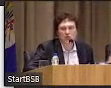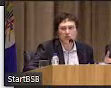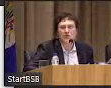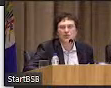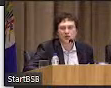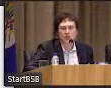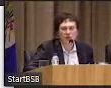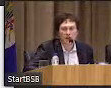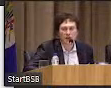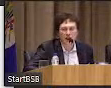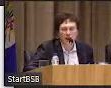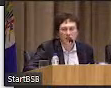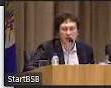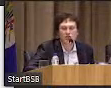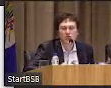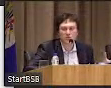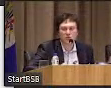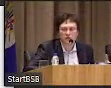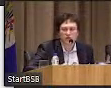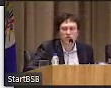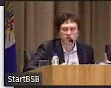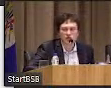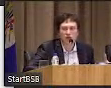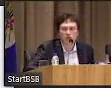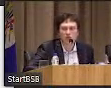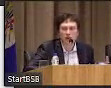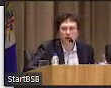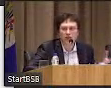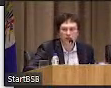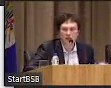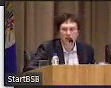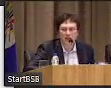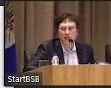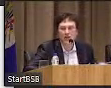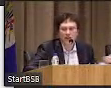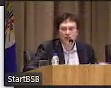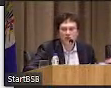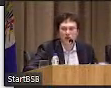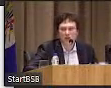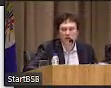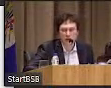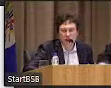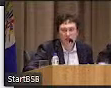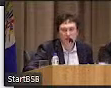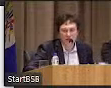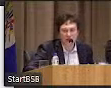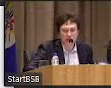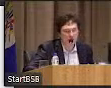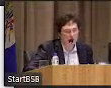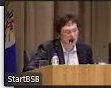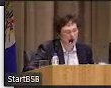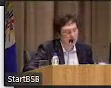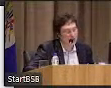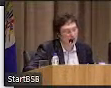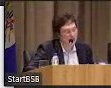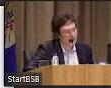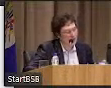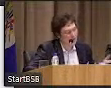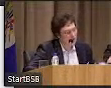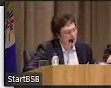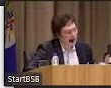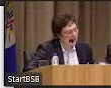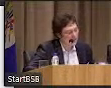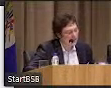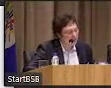As the professor said, it's like a bank. We need to be trustworthy, and I hope to be able to collaborate with